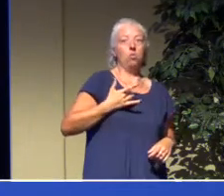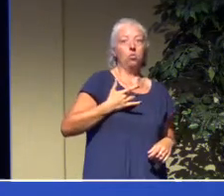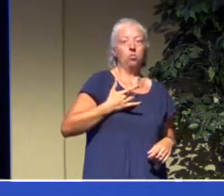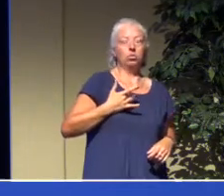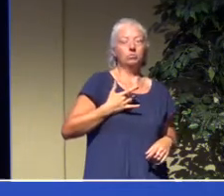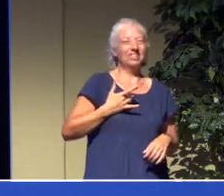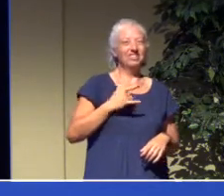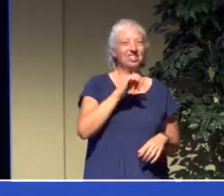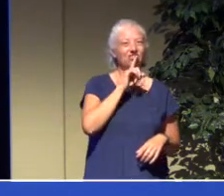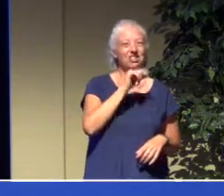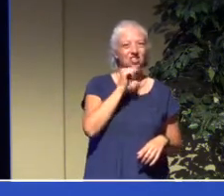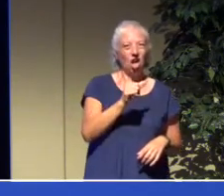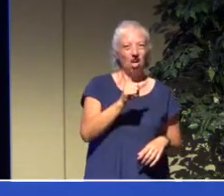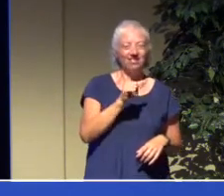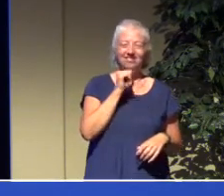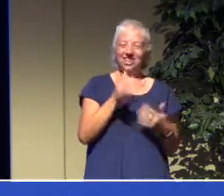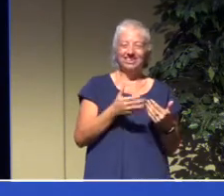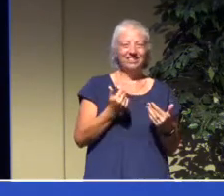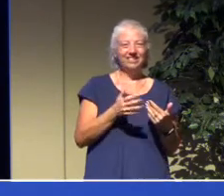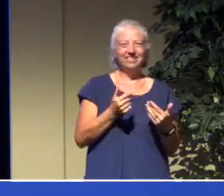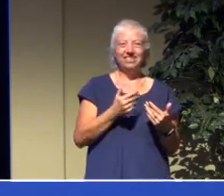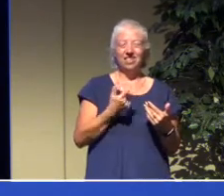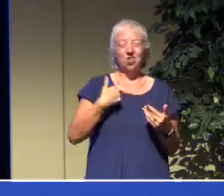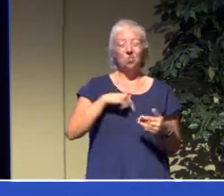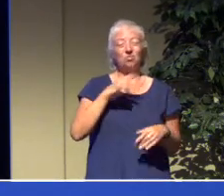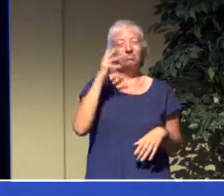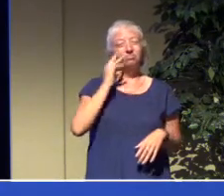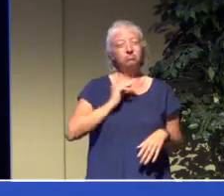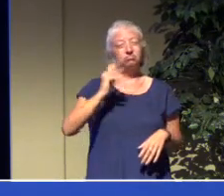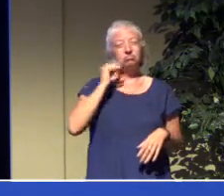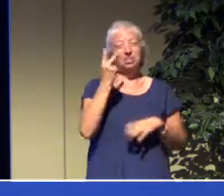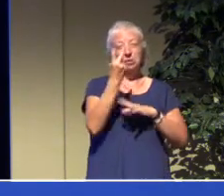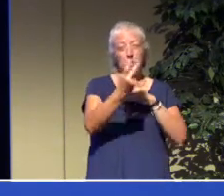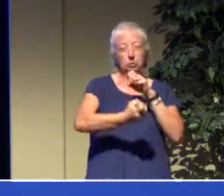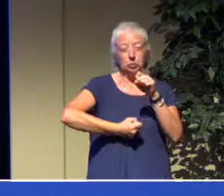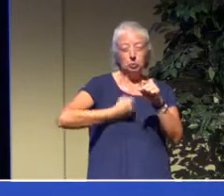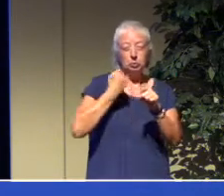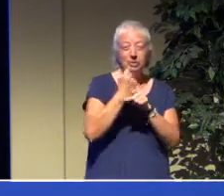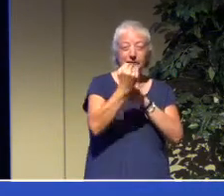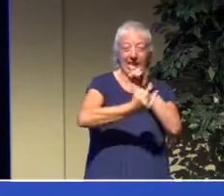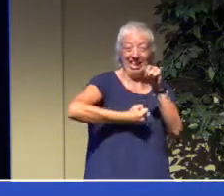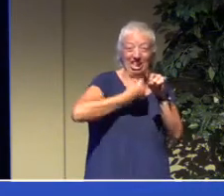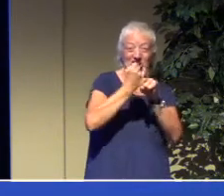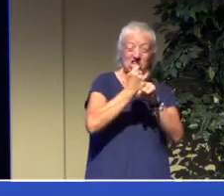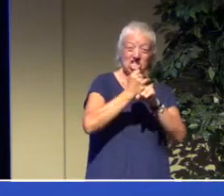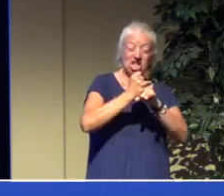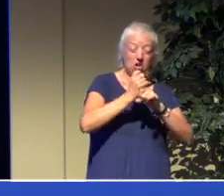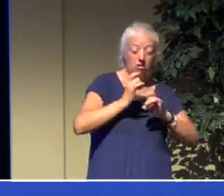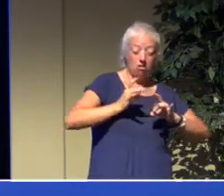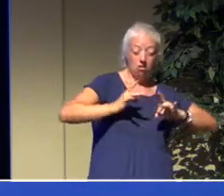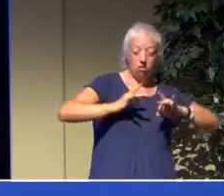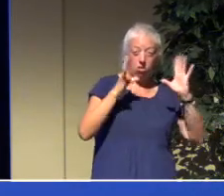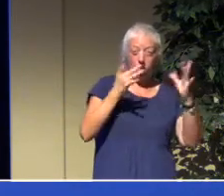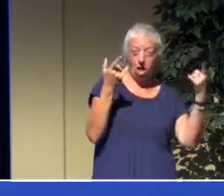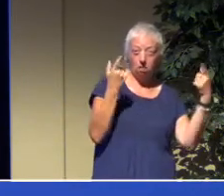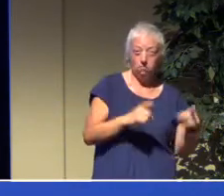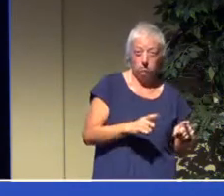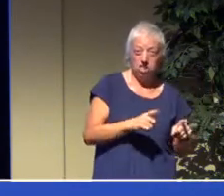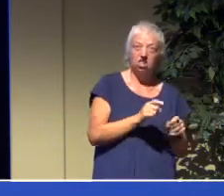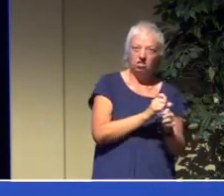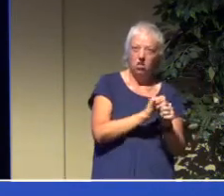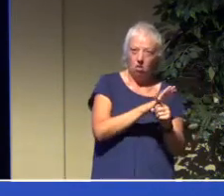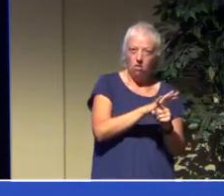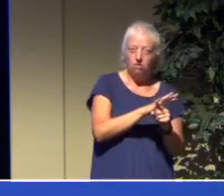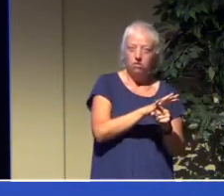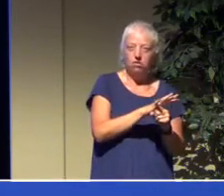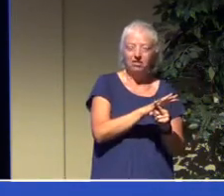we're not. It's not that easy. We've gone through 2 years of international trauma, and it's not just not so easy. And he